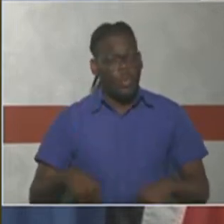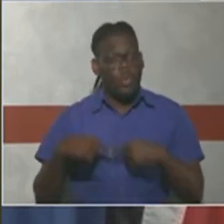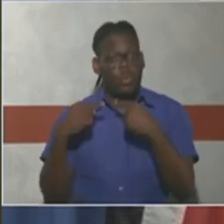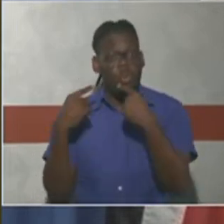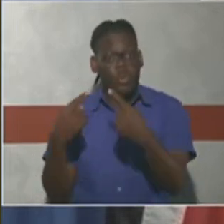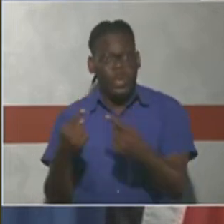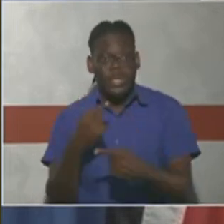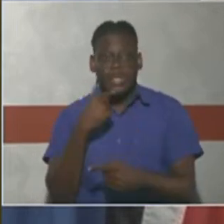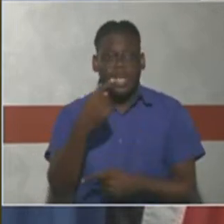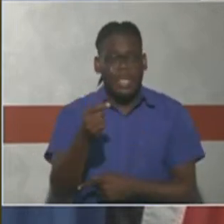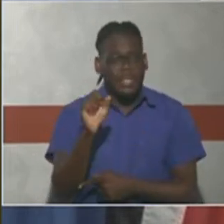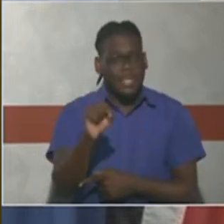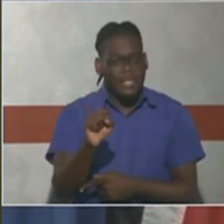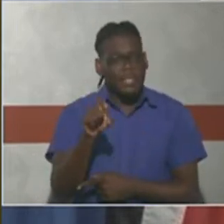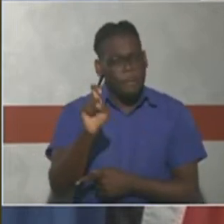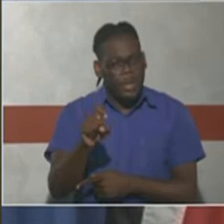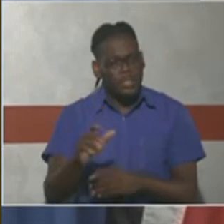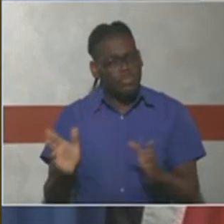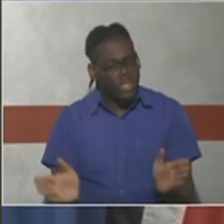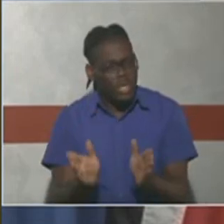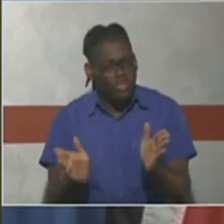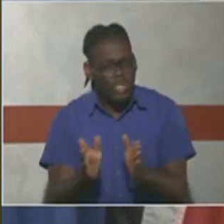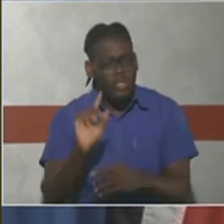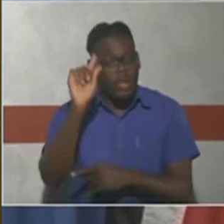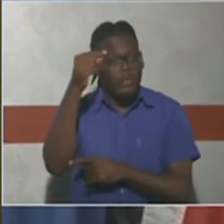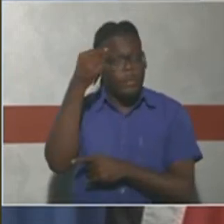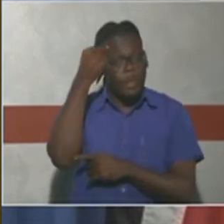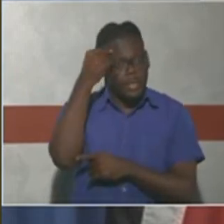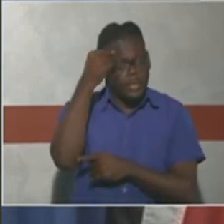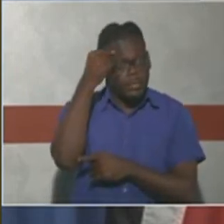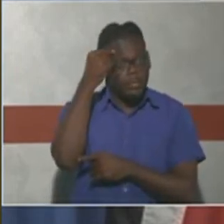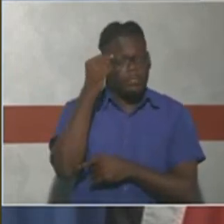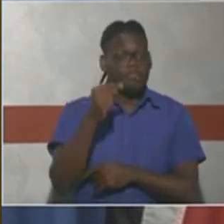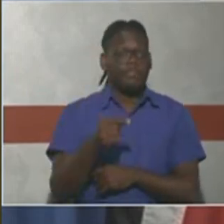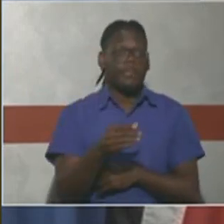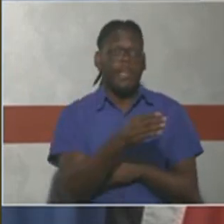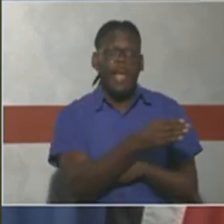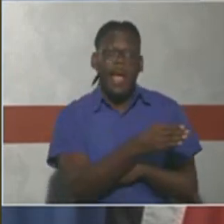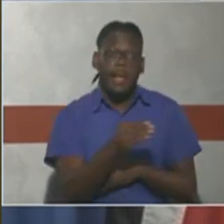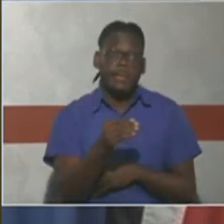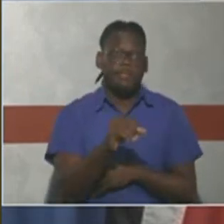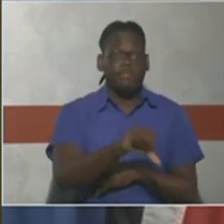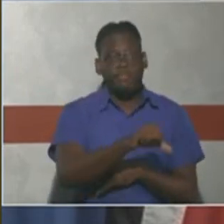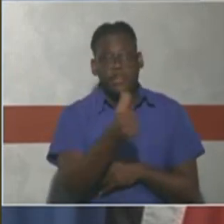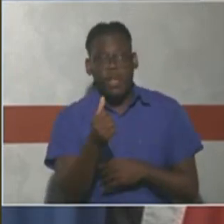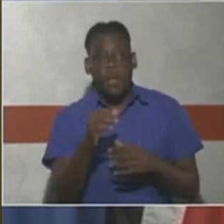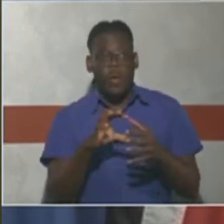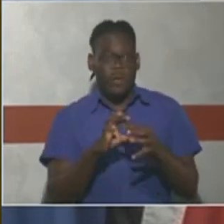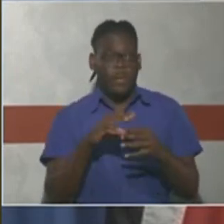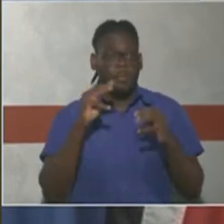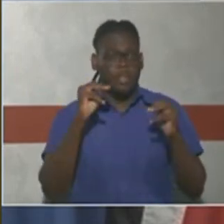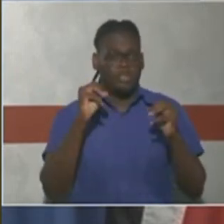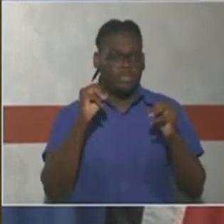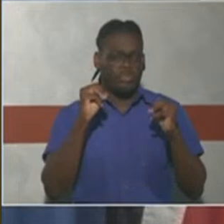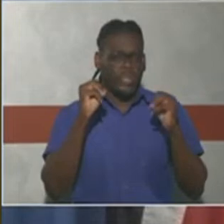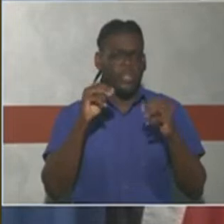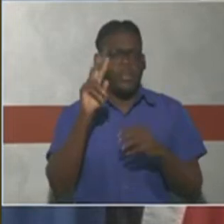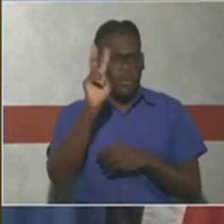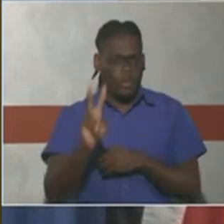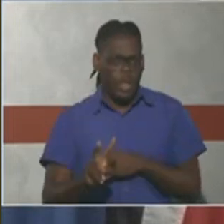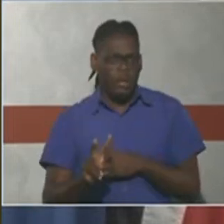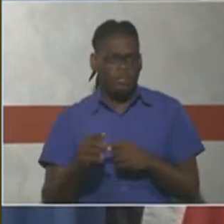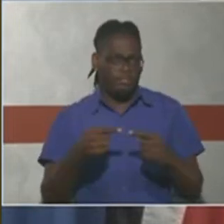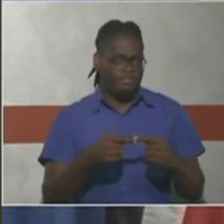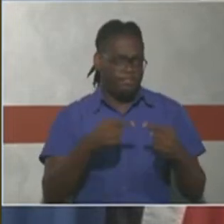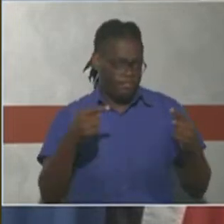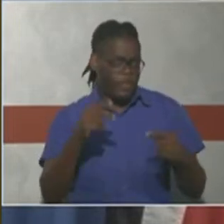between the President Maduro government and the Venezuelan opposition. This remains our position to this day, and